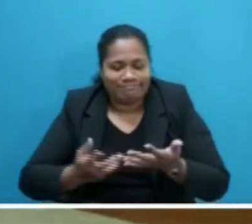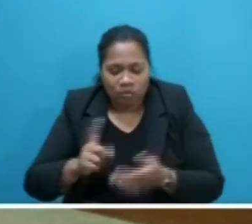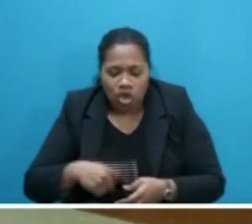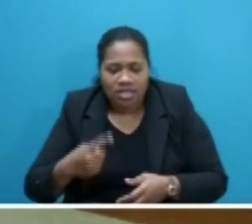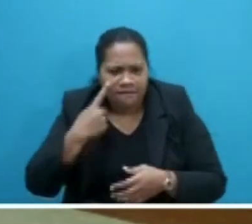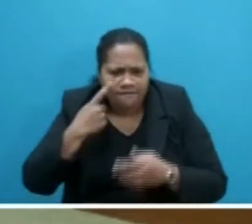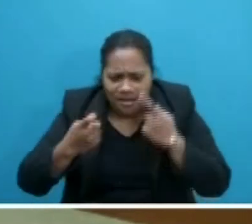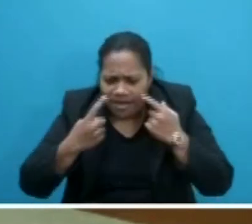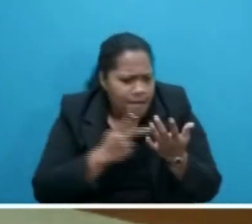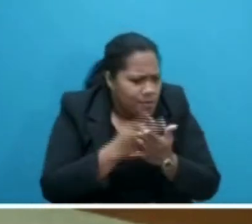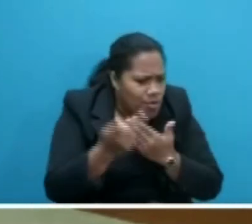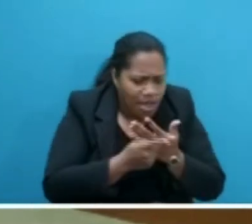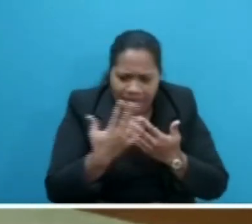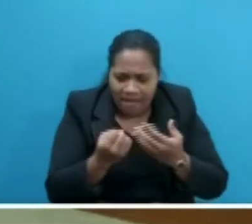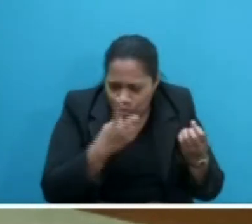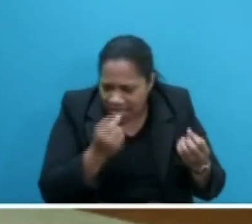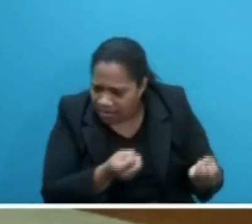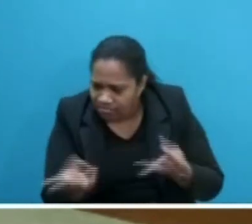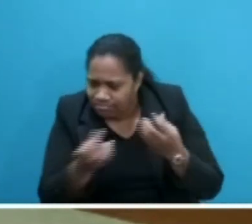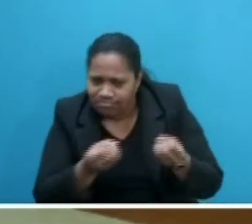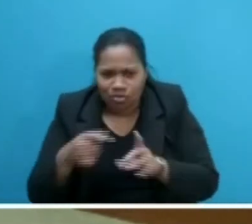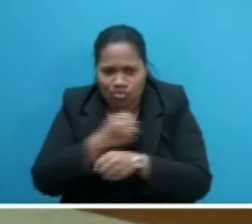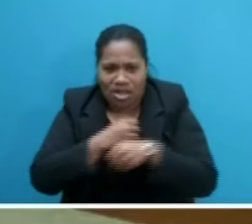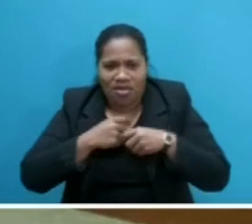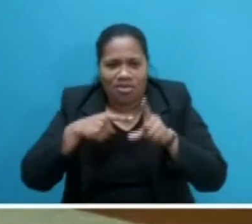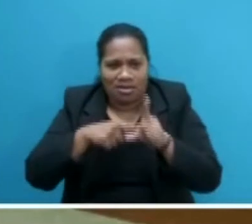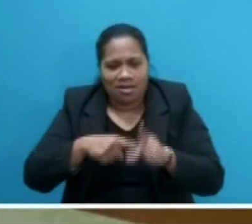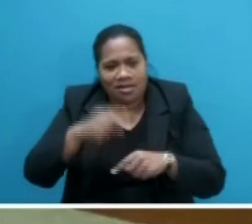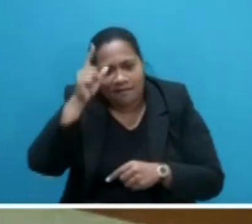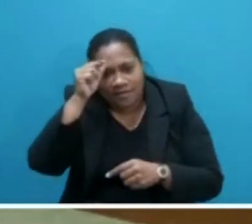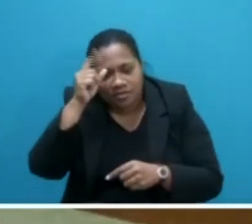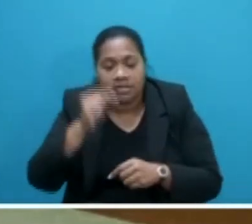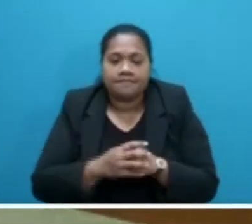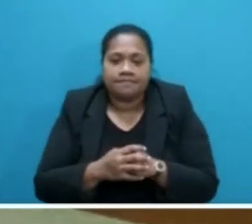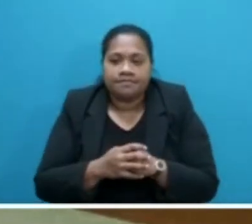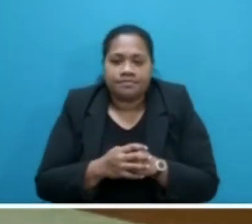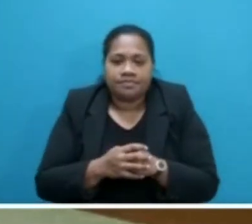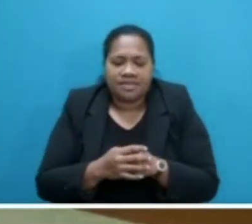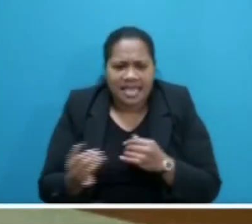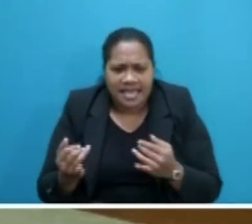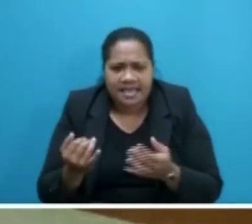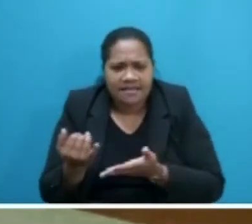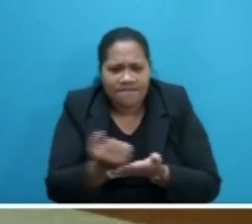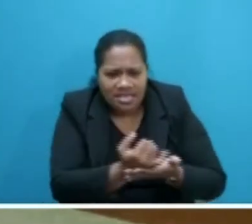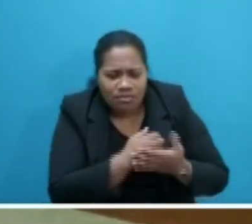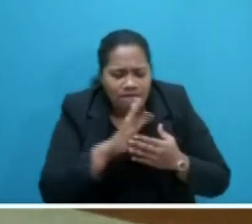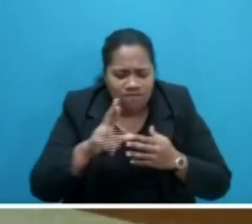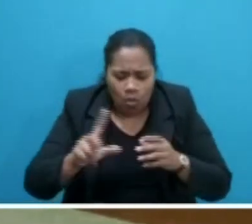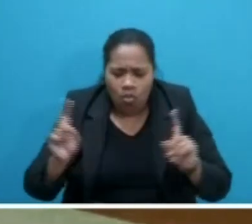well-being, free education, social welfare support, investment in resilient infrastructure, essential services,